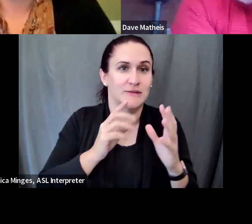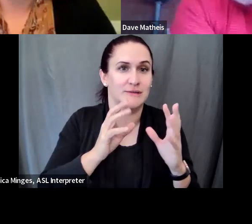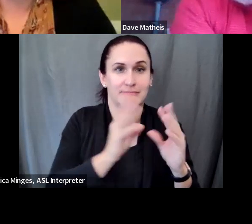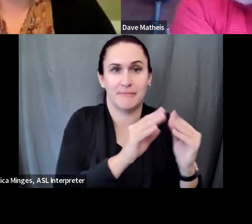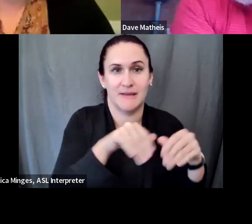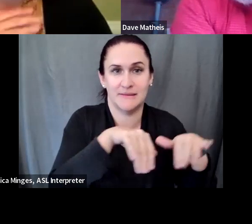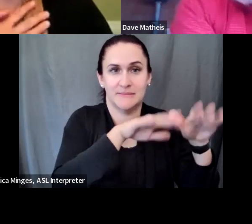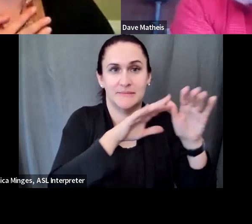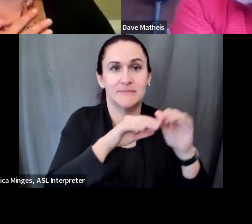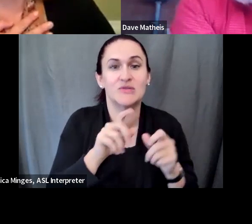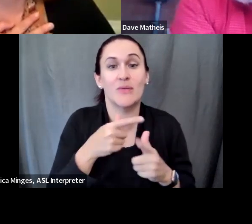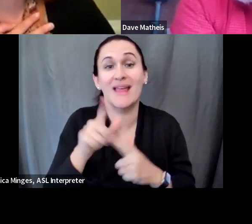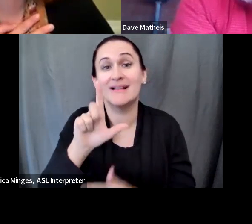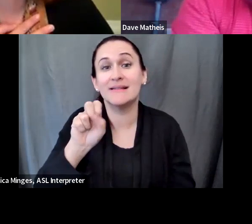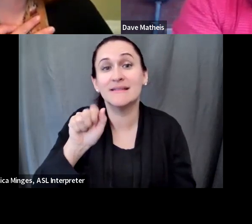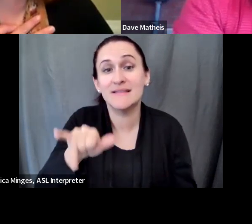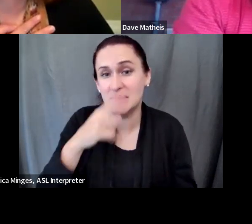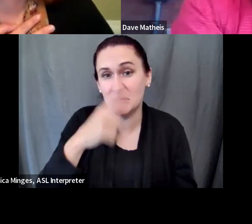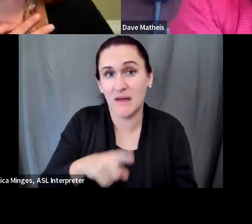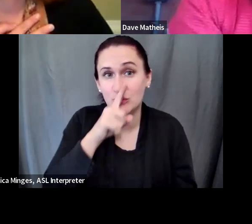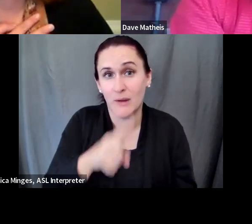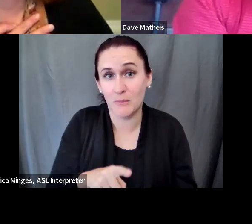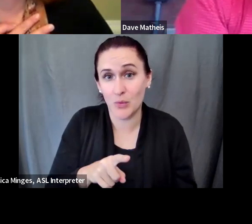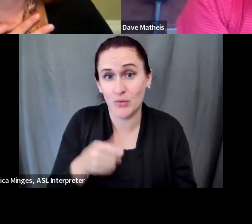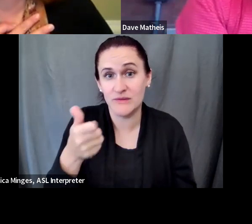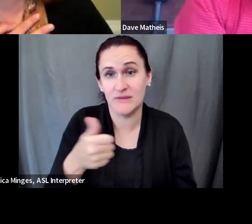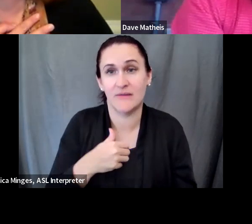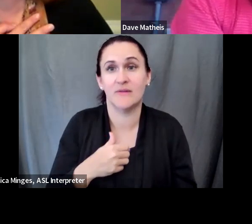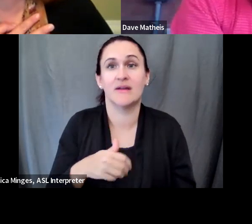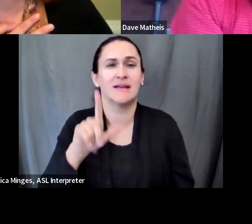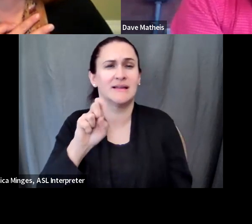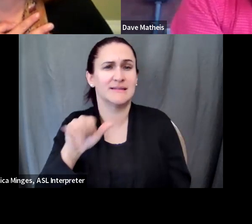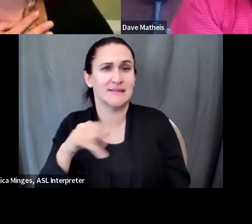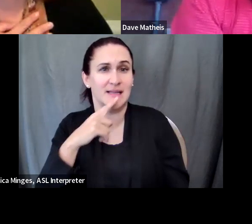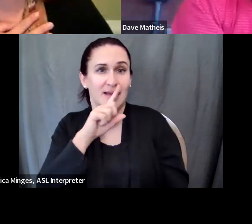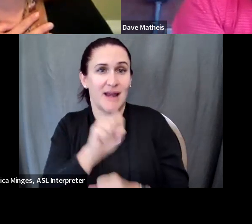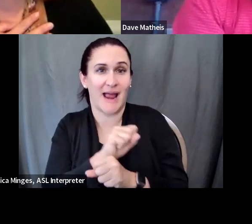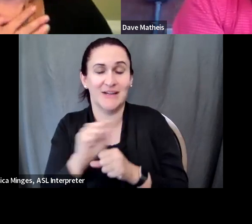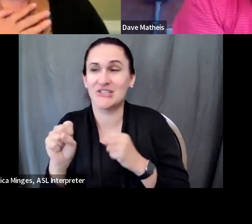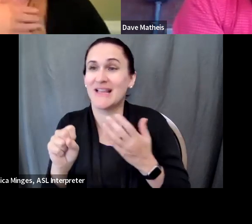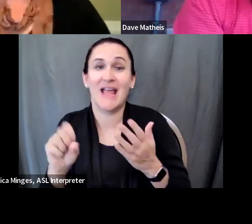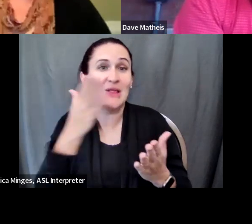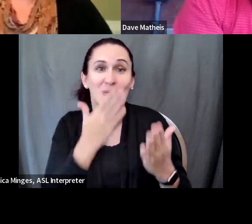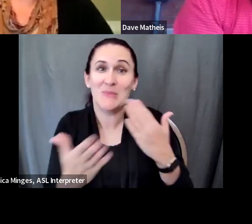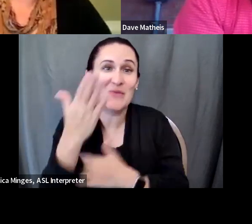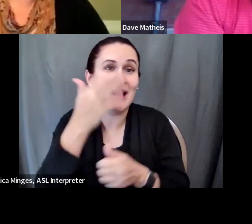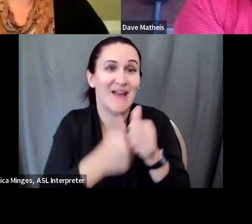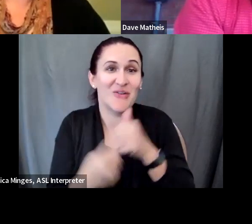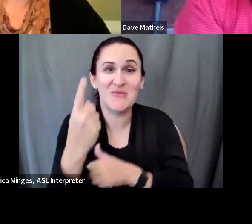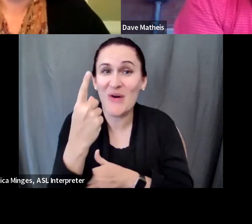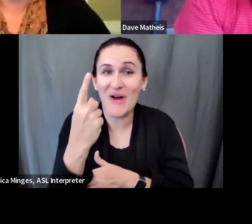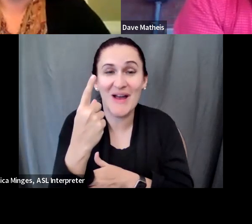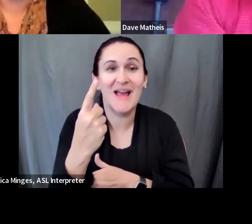Lindsay, if you can go ahead and unmute. Yes, I'm unmuted actually. Good morning, everybody. everybody. I hope you're having